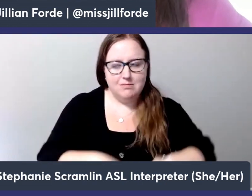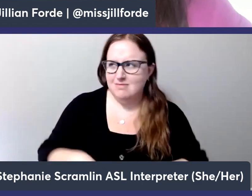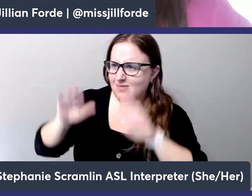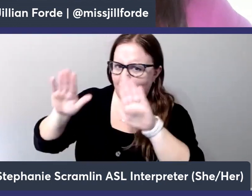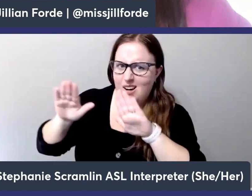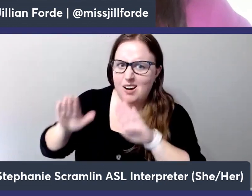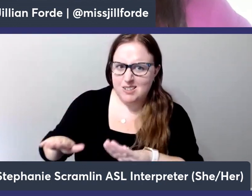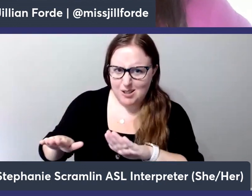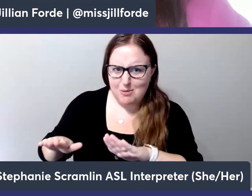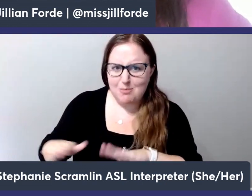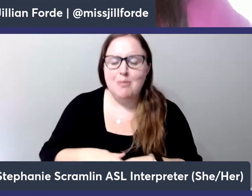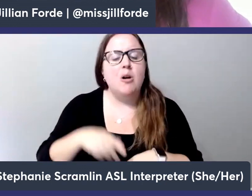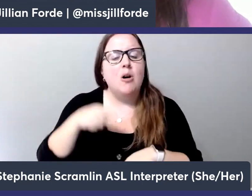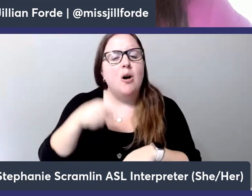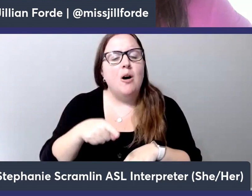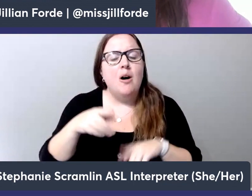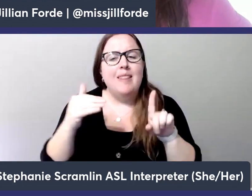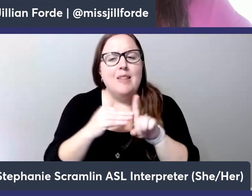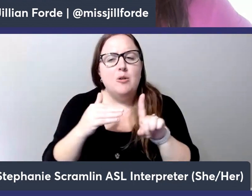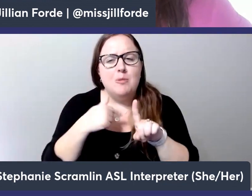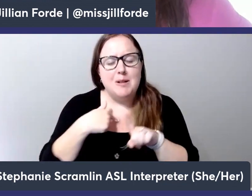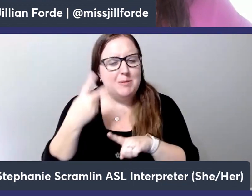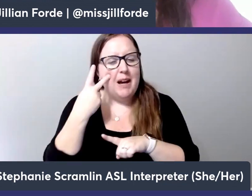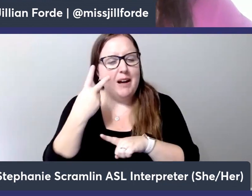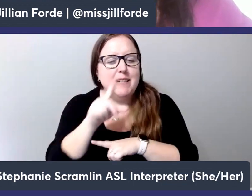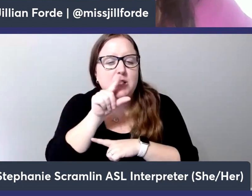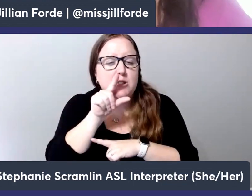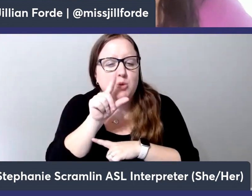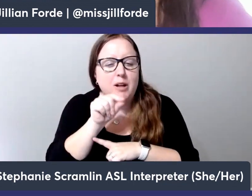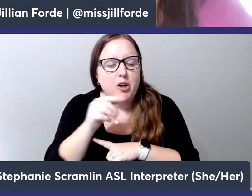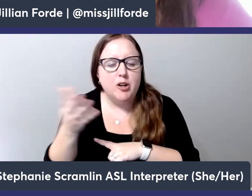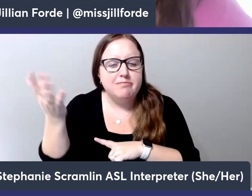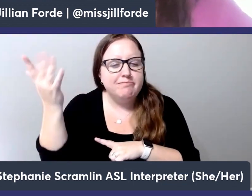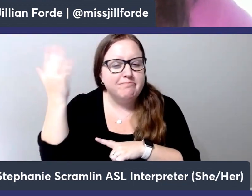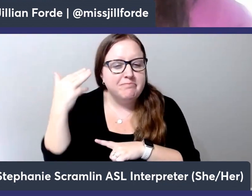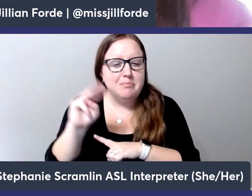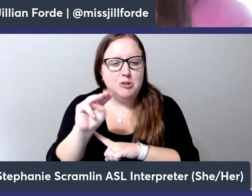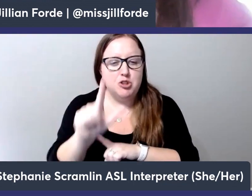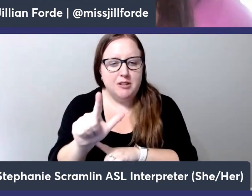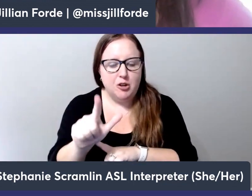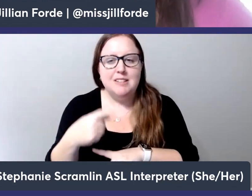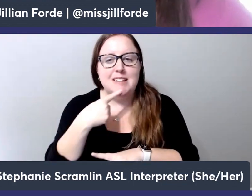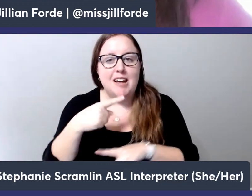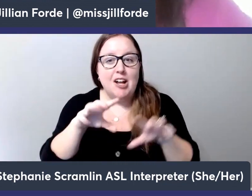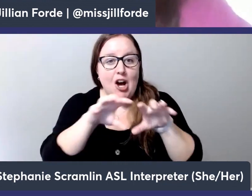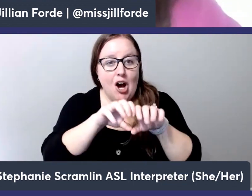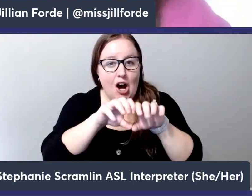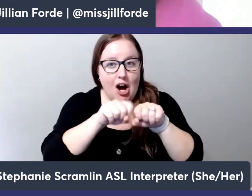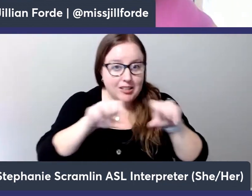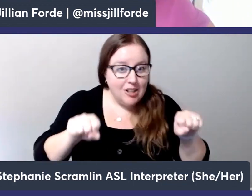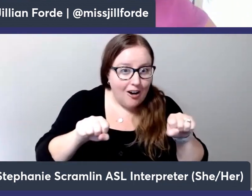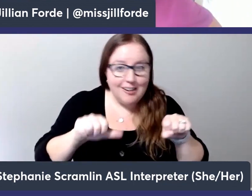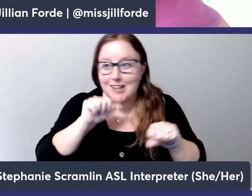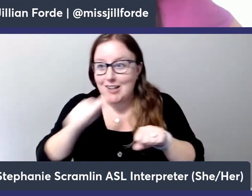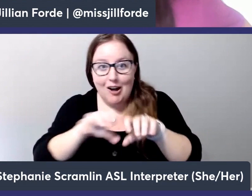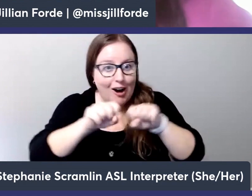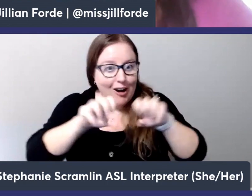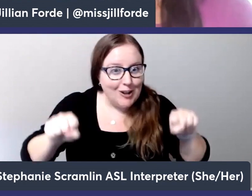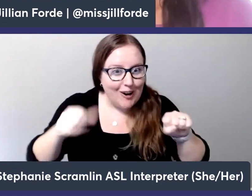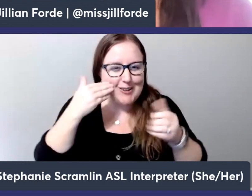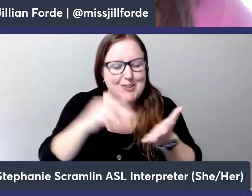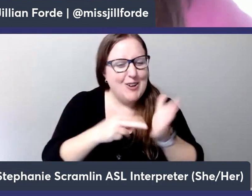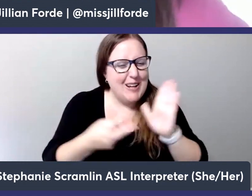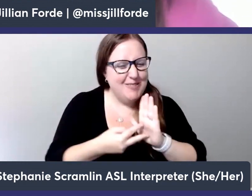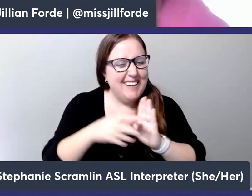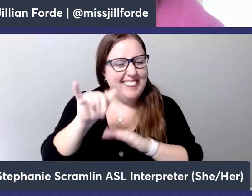Awesome. So that always reminds me of, I think I saw it on Twitter some time ago, when some of the machine learning was like, hot dog, not hot dog. It makes those all very